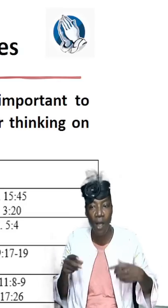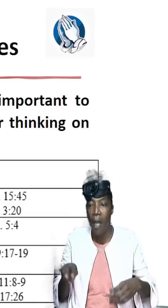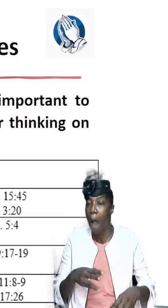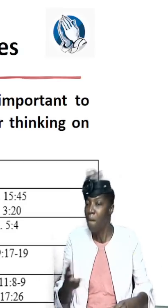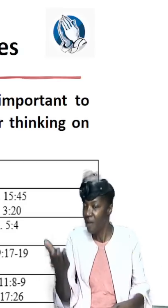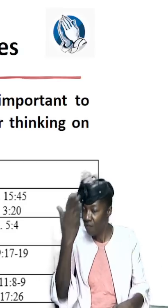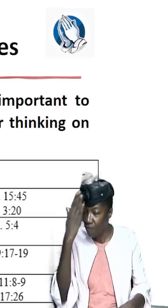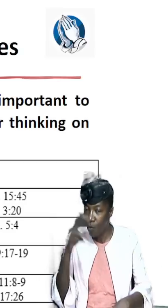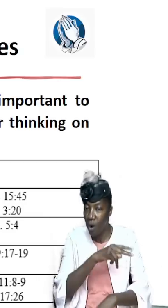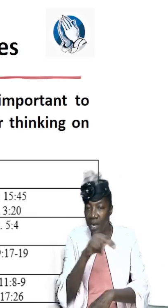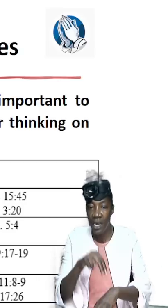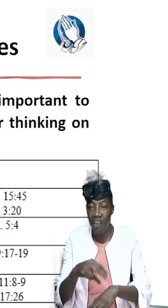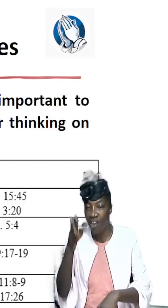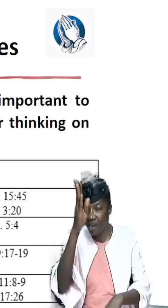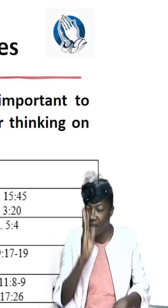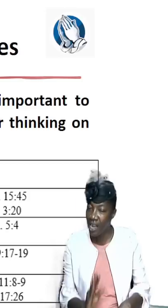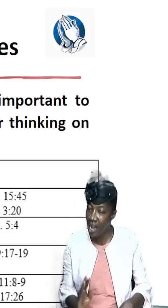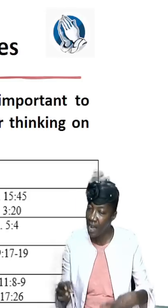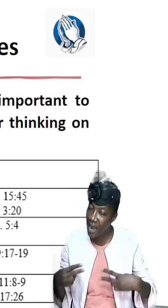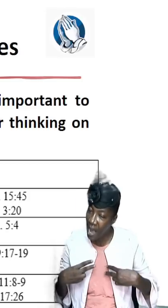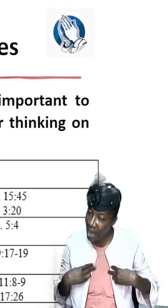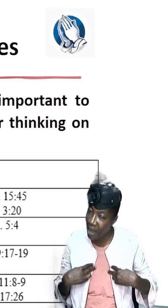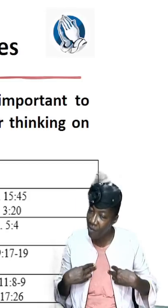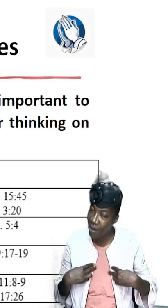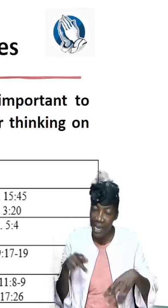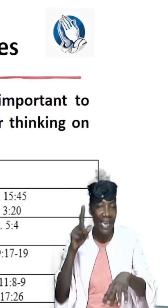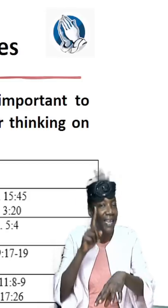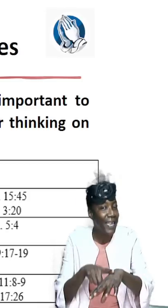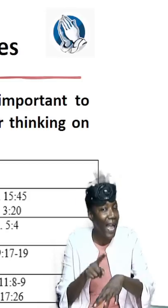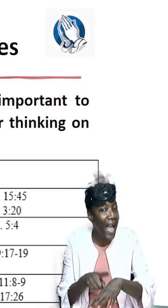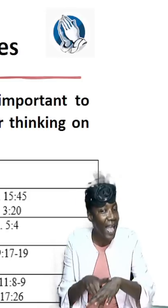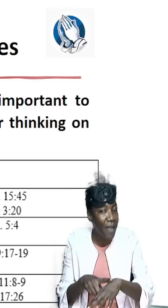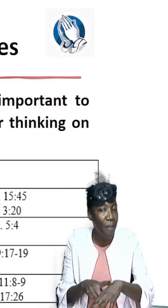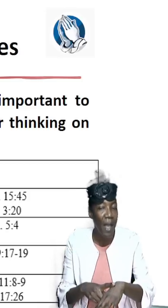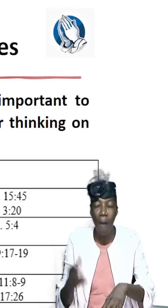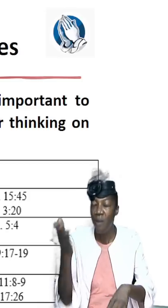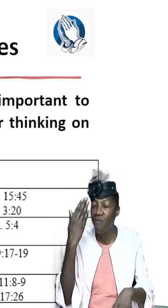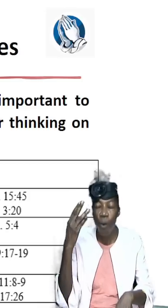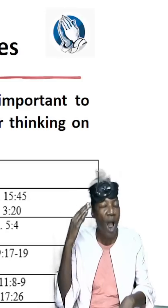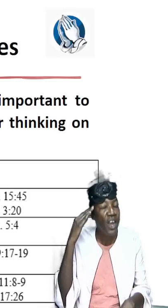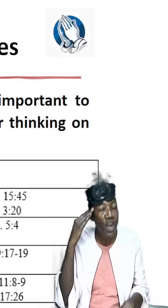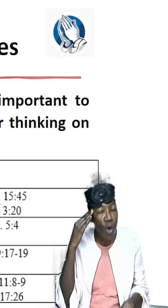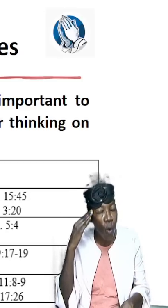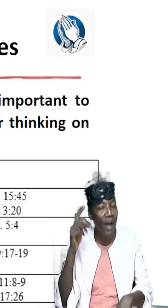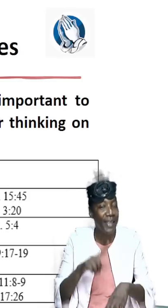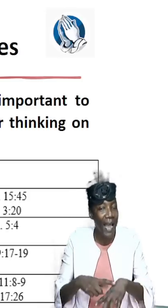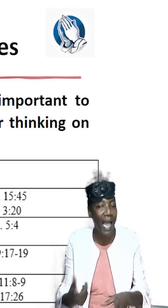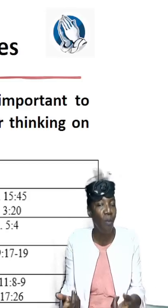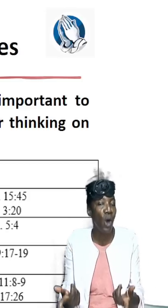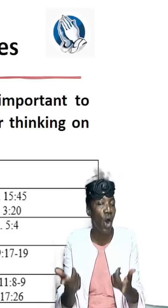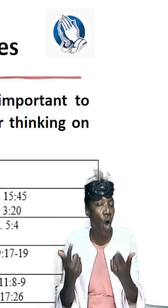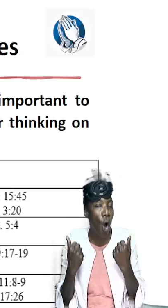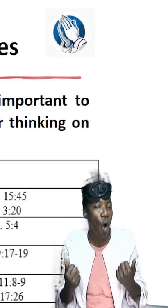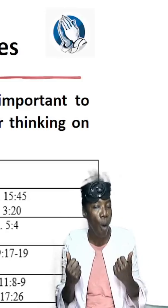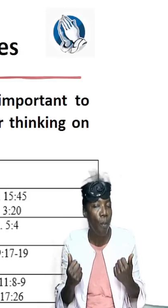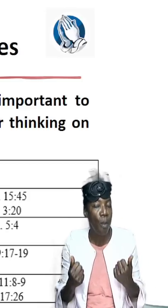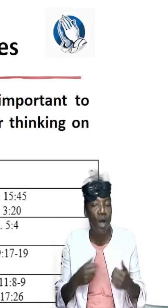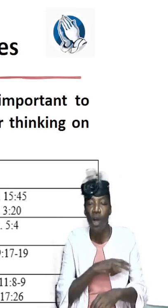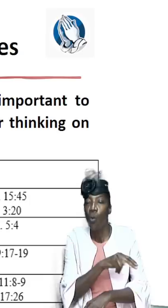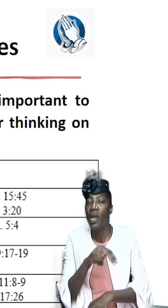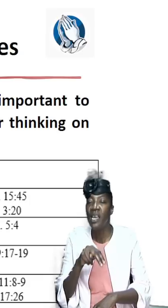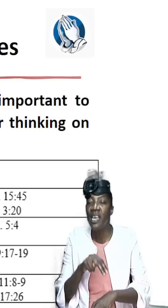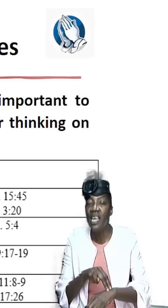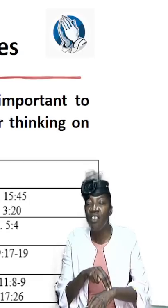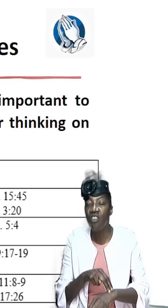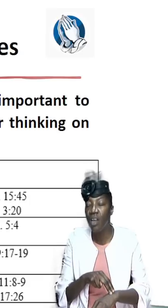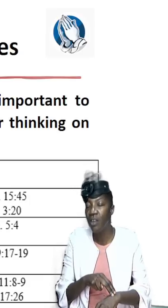God already had determined the times beforehand and knew that a time would come when nations would